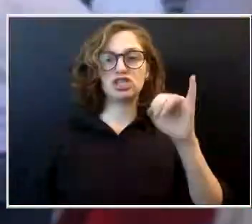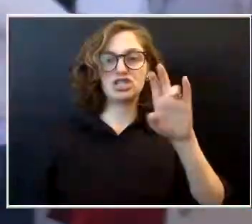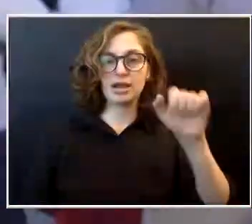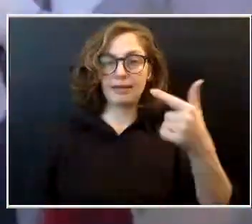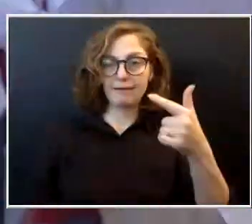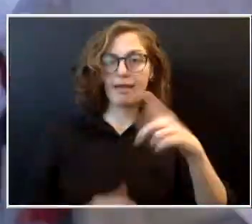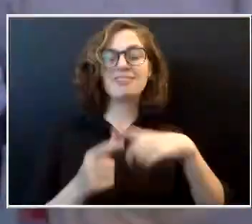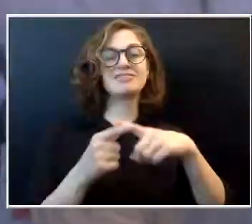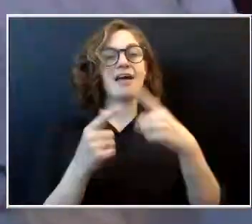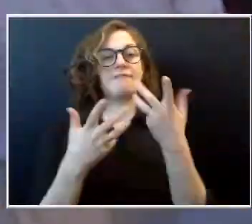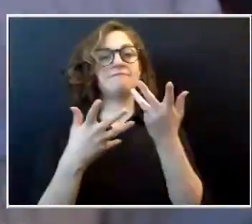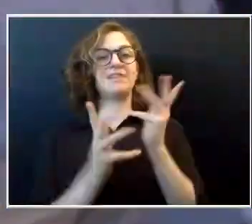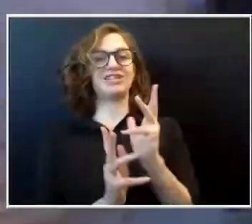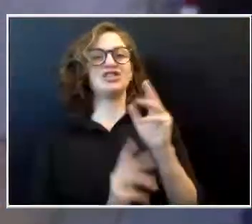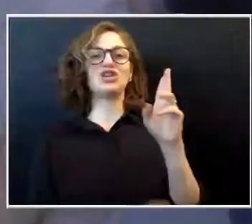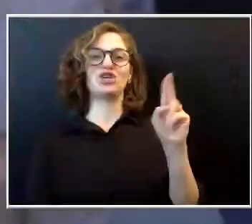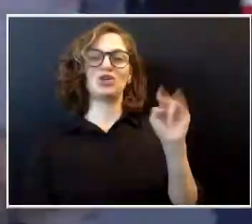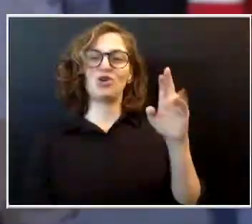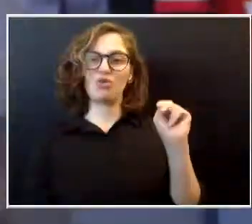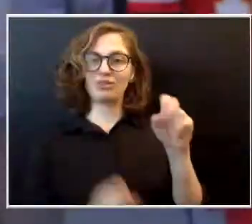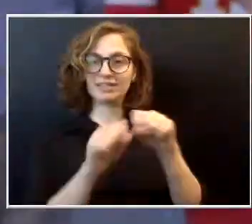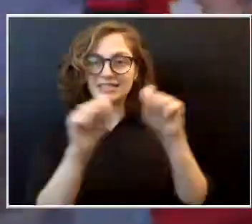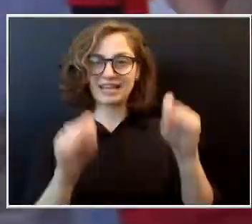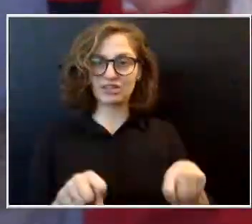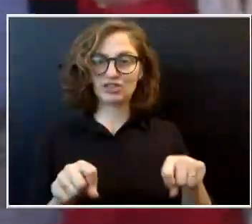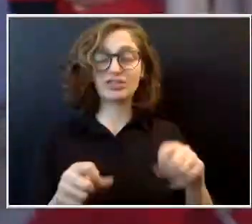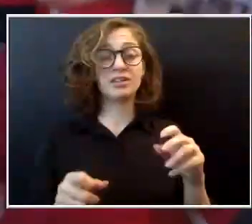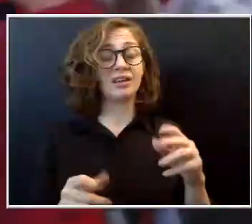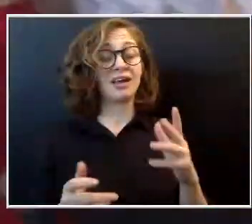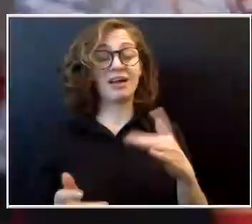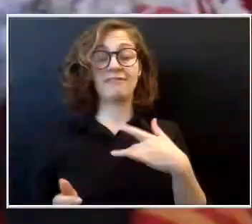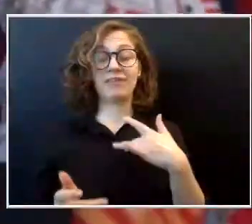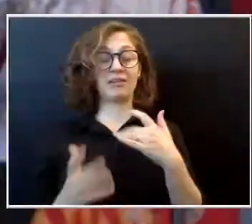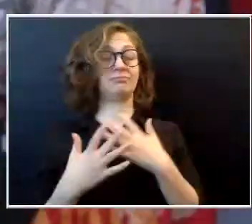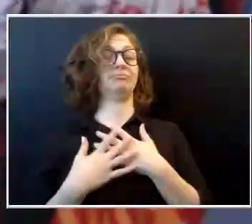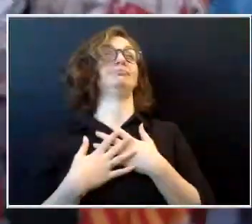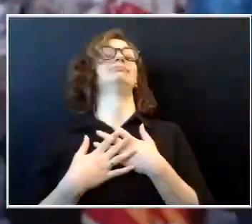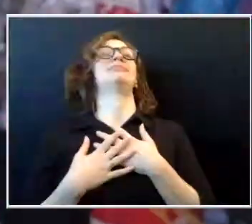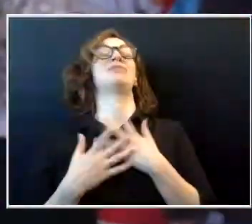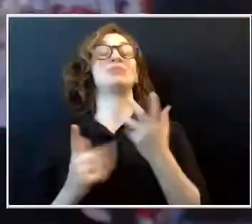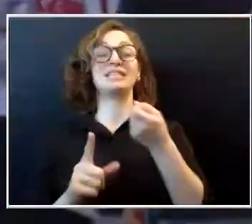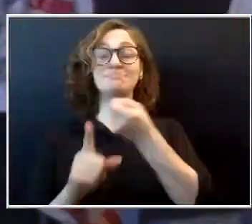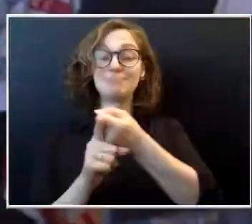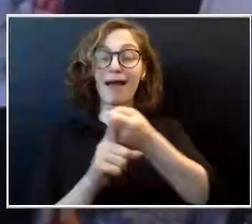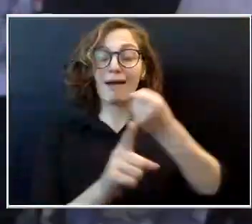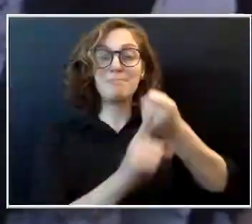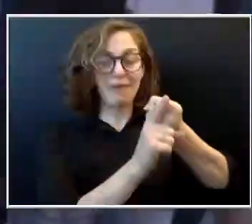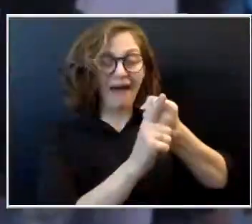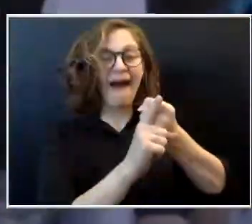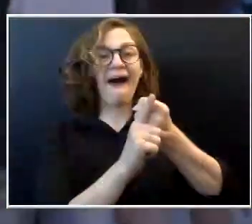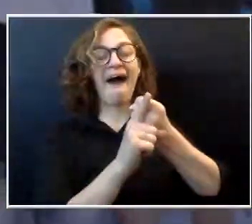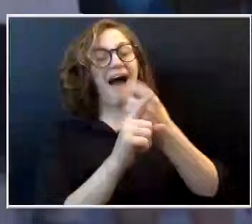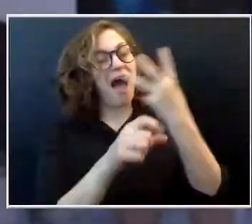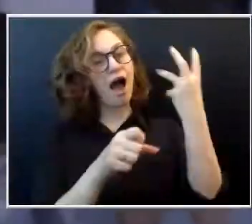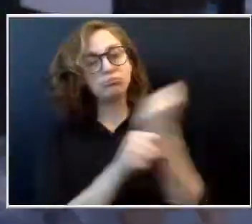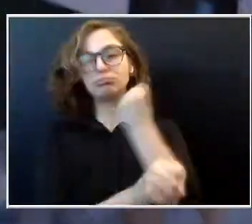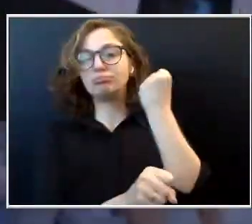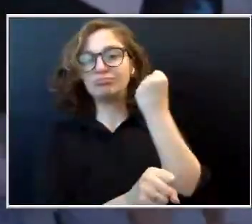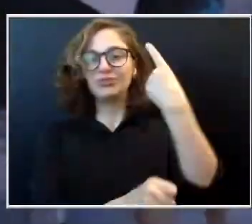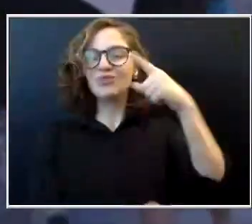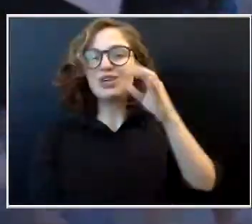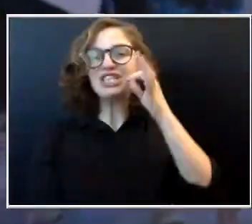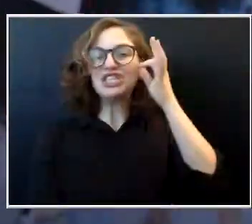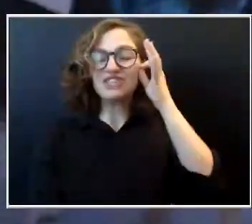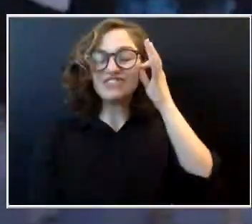again, it's almost surreal to say, but this is back-to-back championships for the Chiefs, 3 in 5 years. And so I